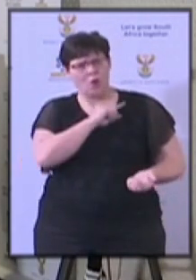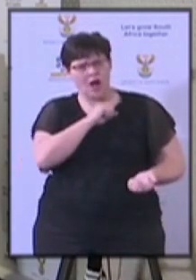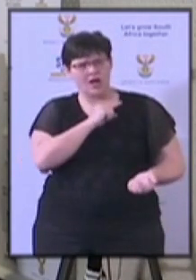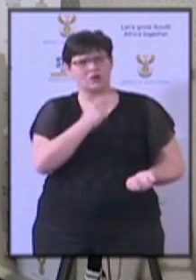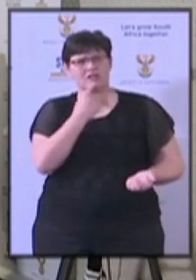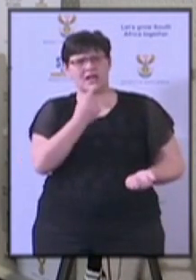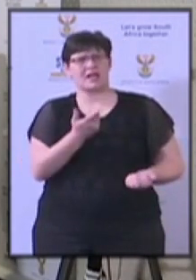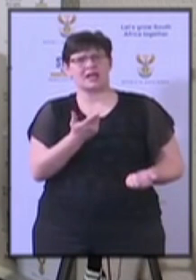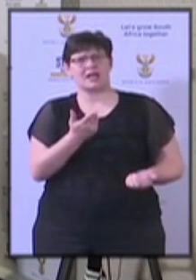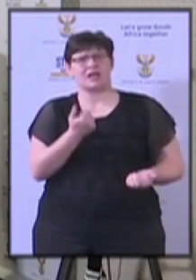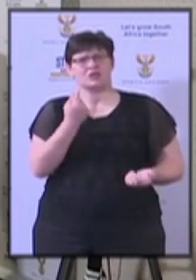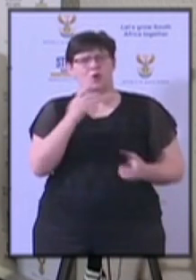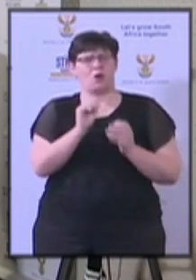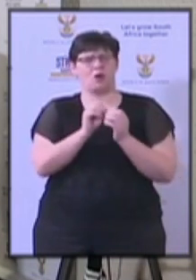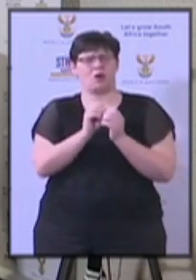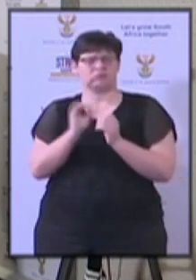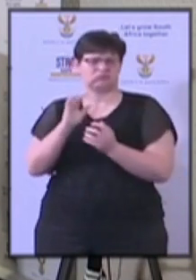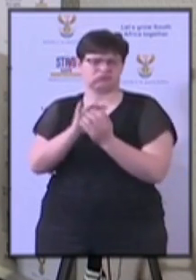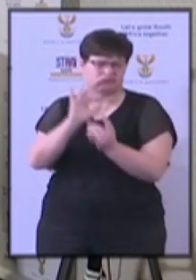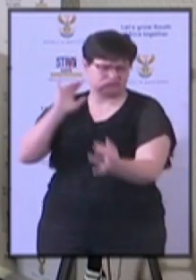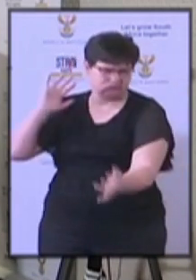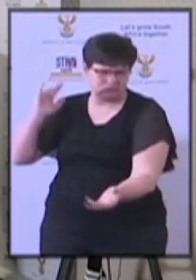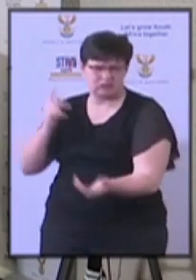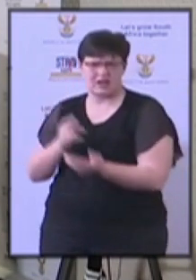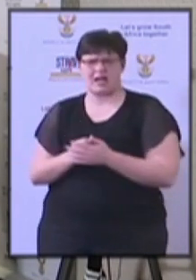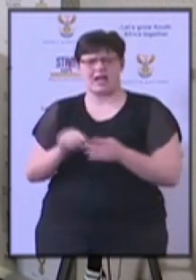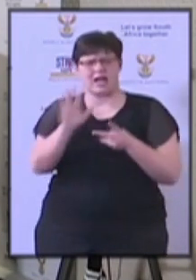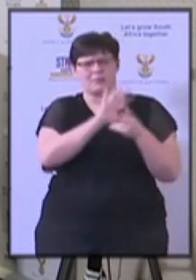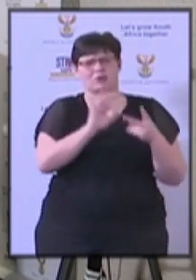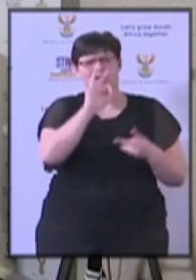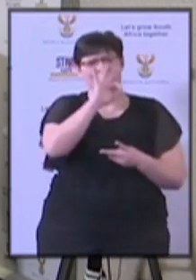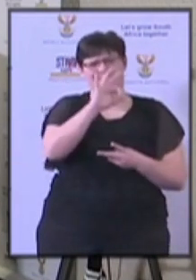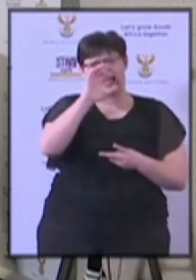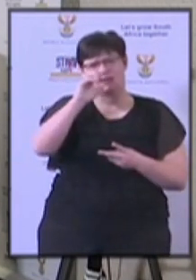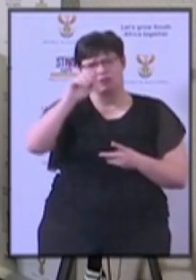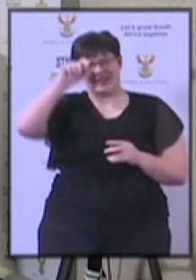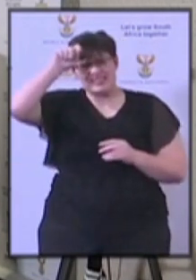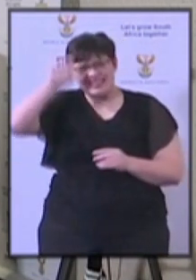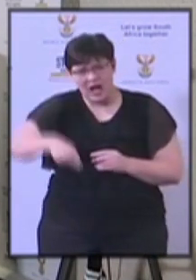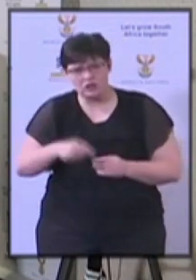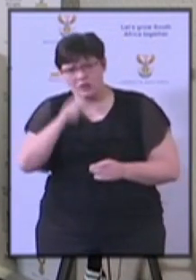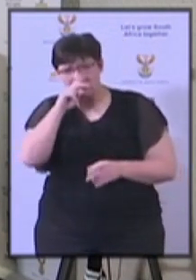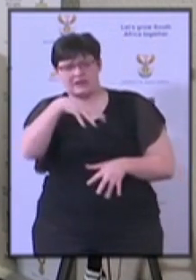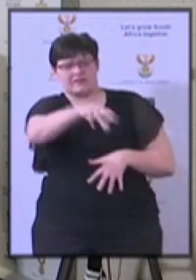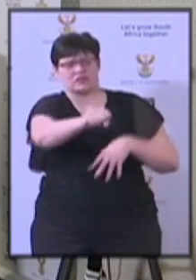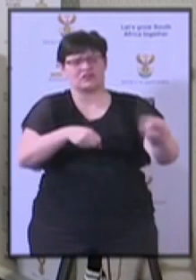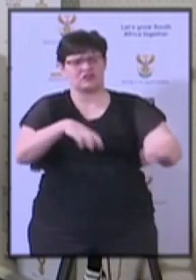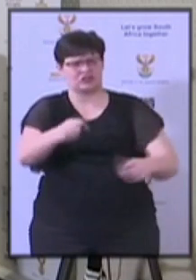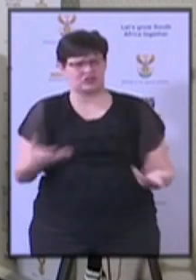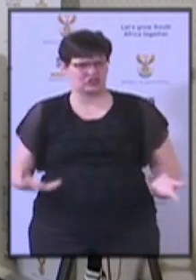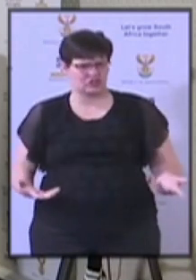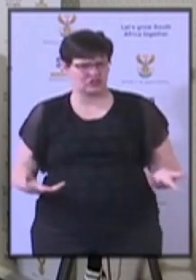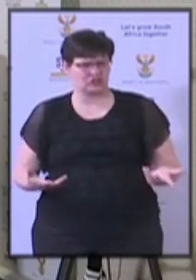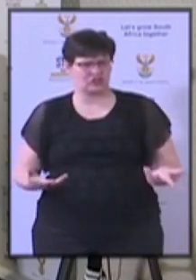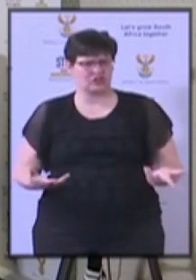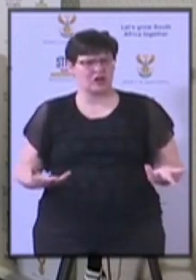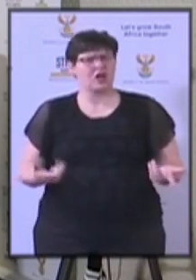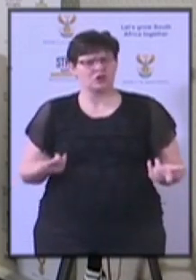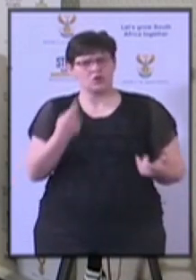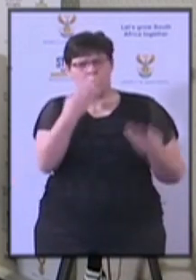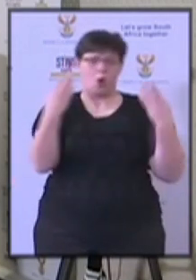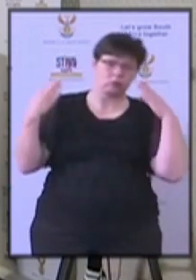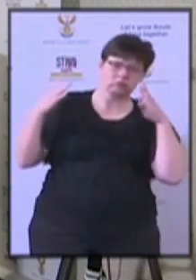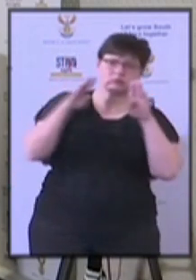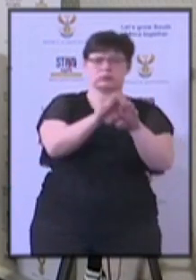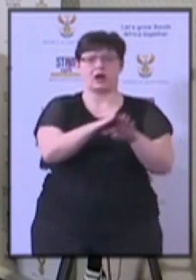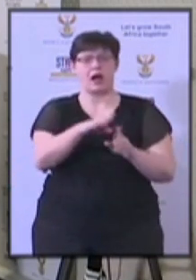the issues of your backlogs and that there's about 300,000 IDs that need to be fetched. So what is the duration of your closure when